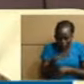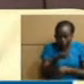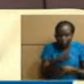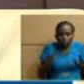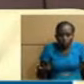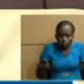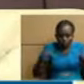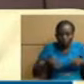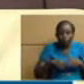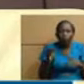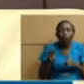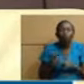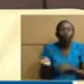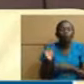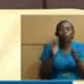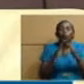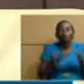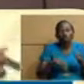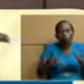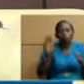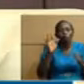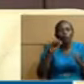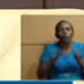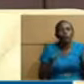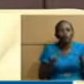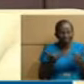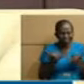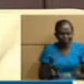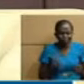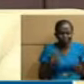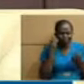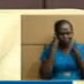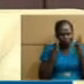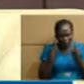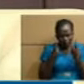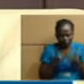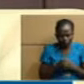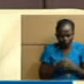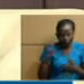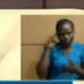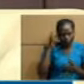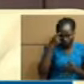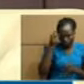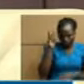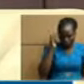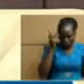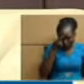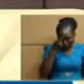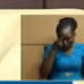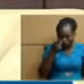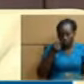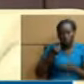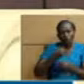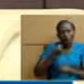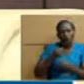walk back home because they think that provides more social security. So I'm wondering, in terms of government policy, what is being done